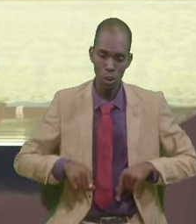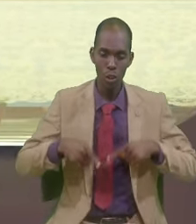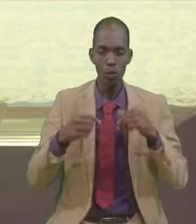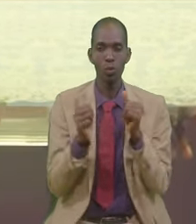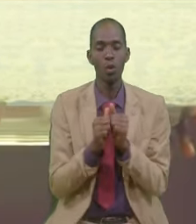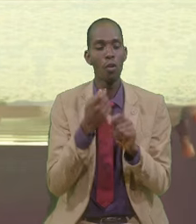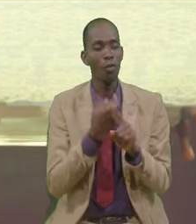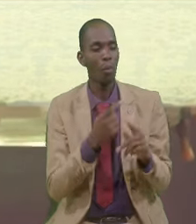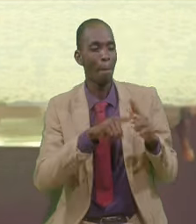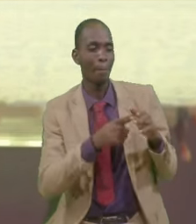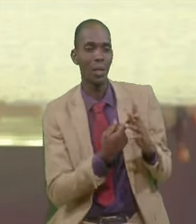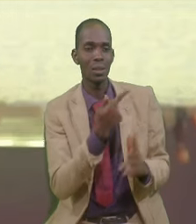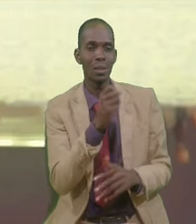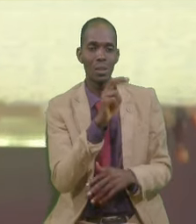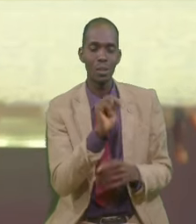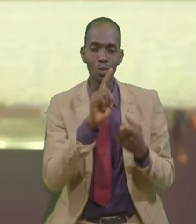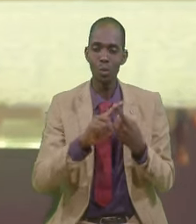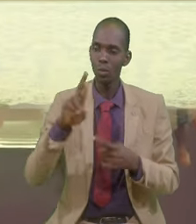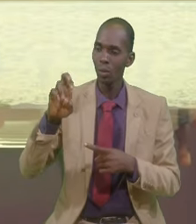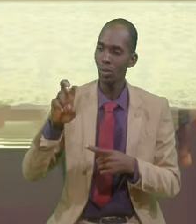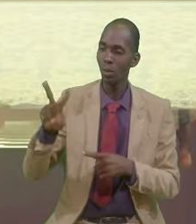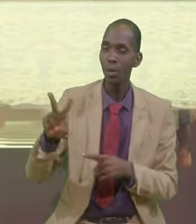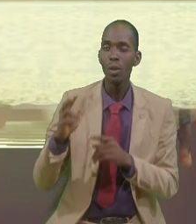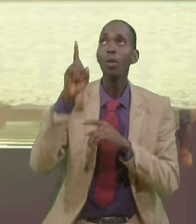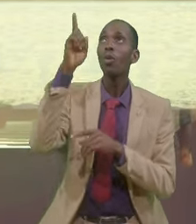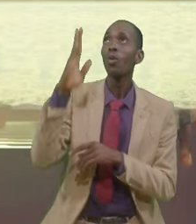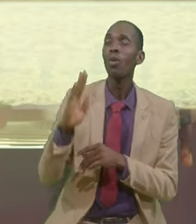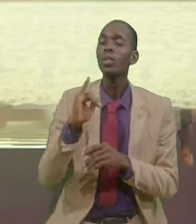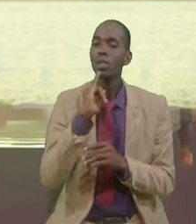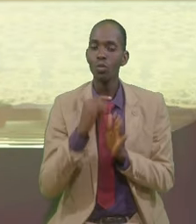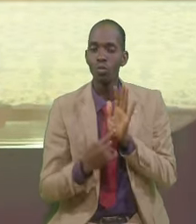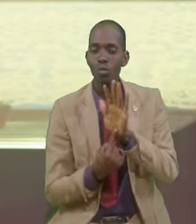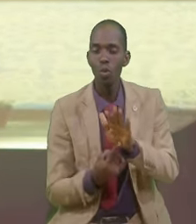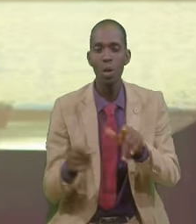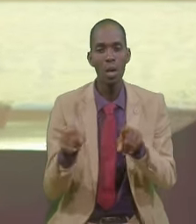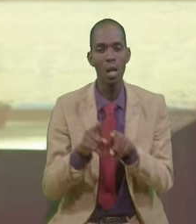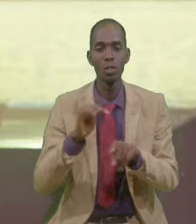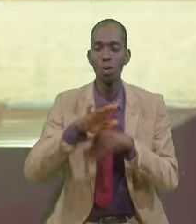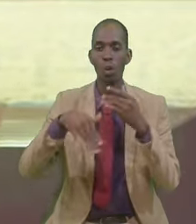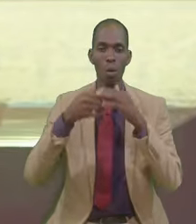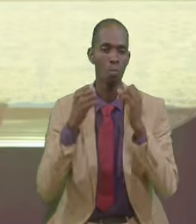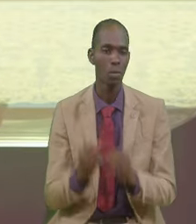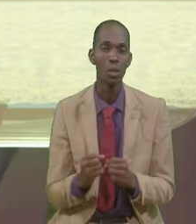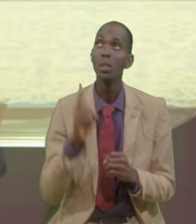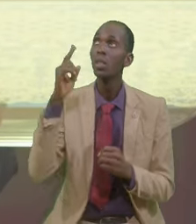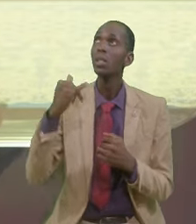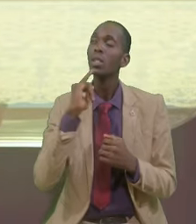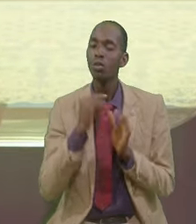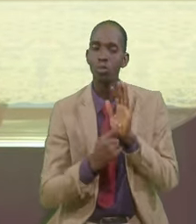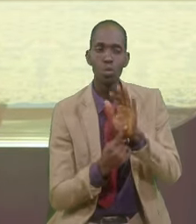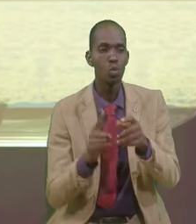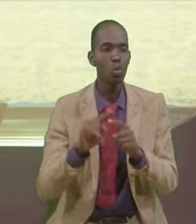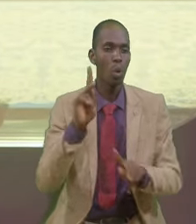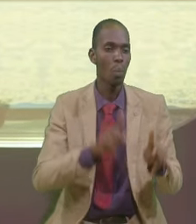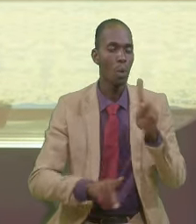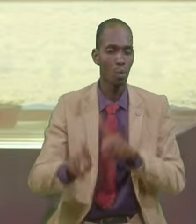to Revelation, God is revealed as the Almighty. He's revealed to his people as the Almighty. Look